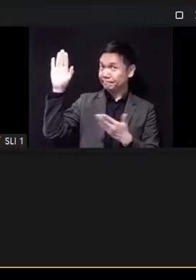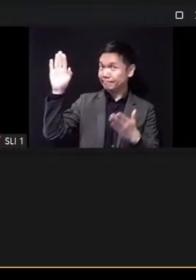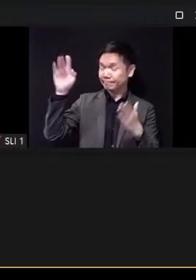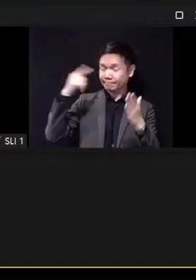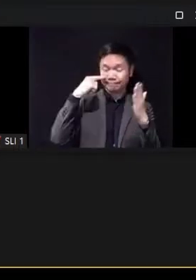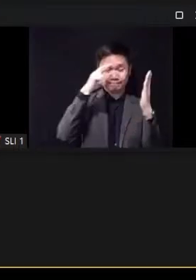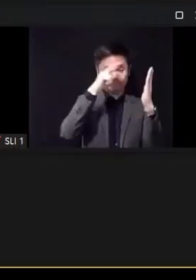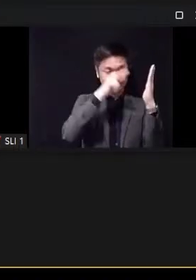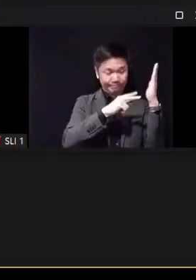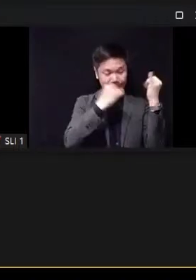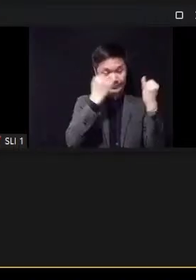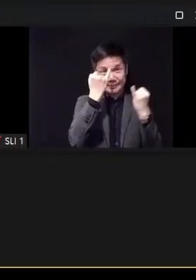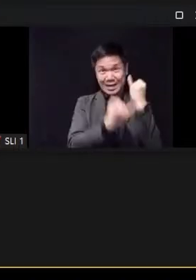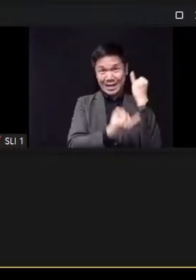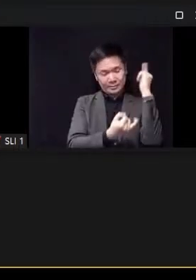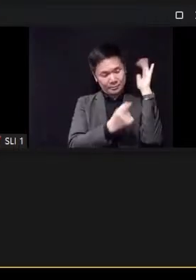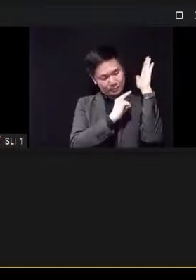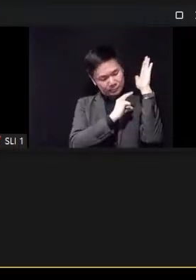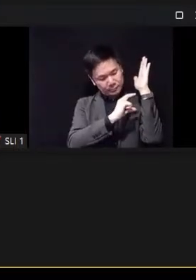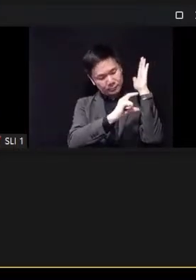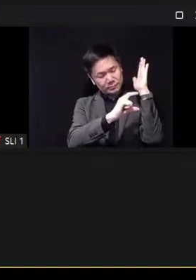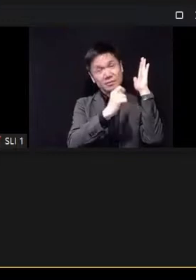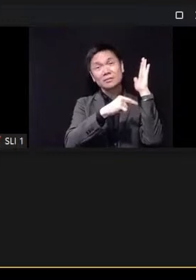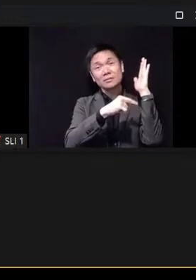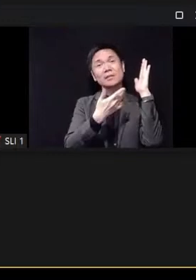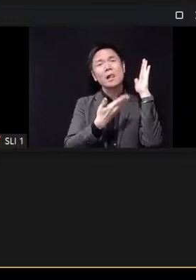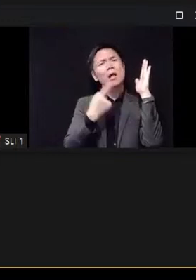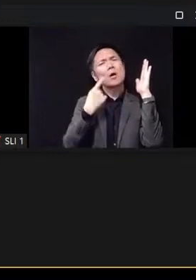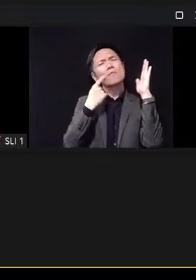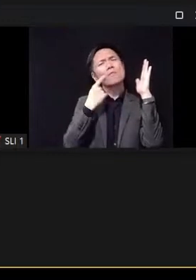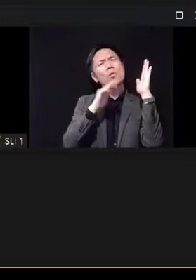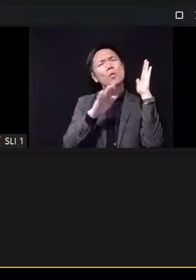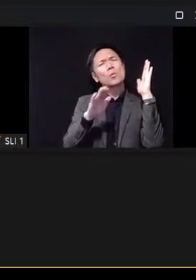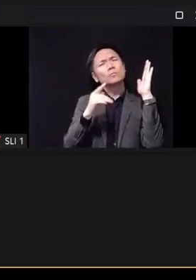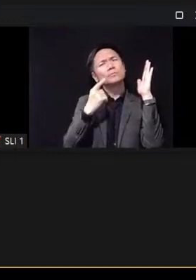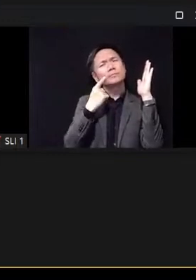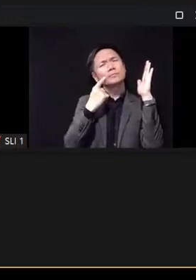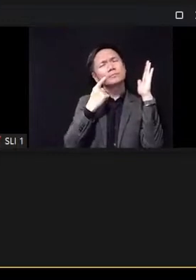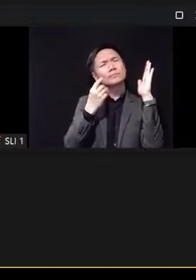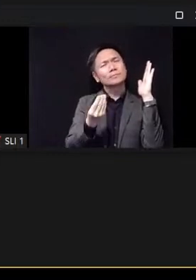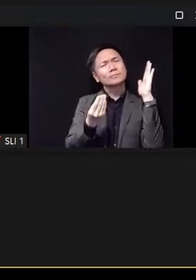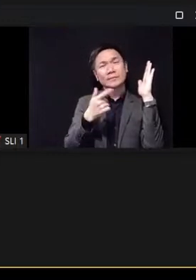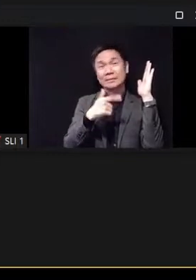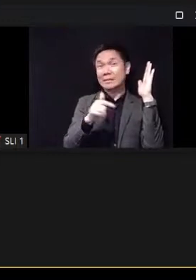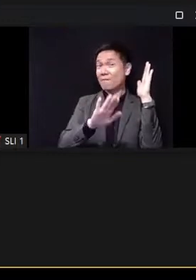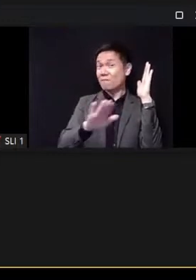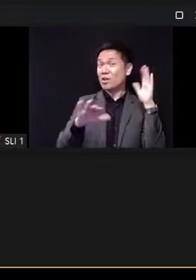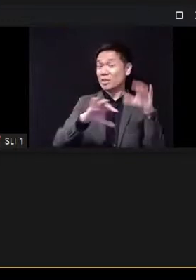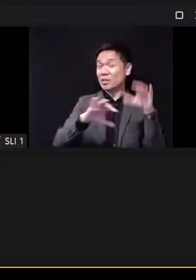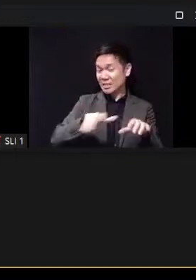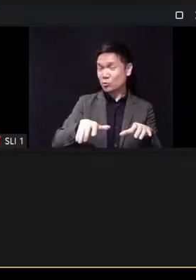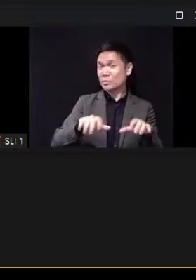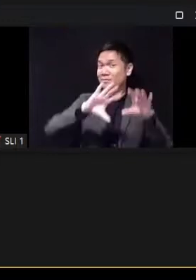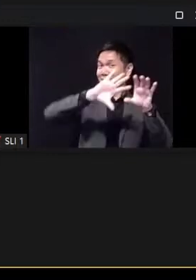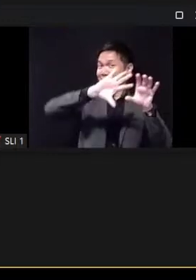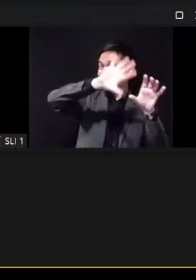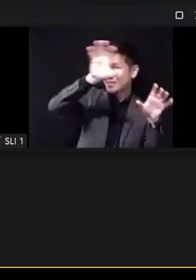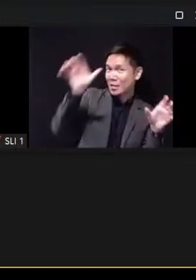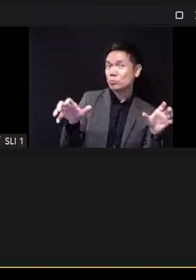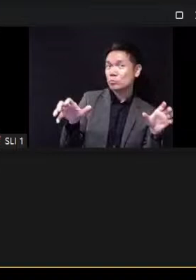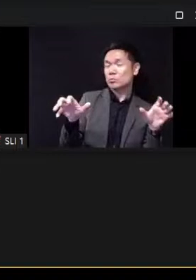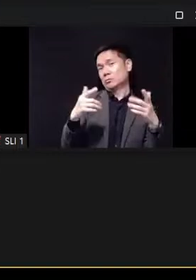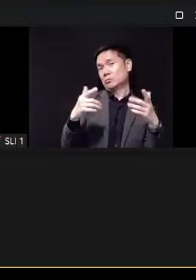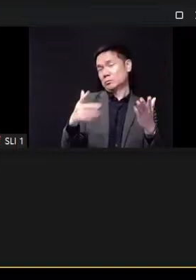last statement saying in the context of national and regional levels would